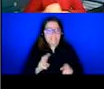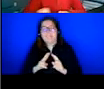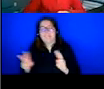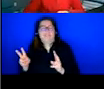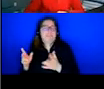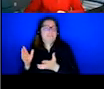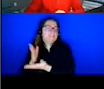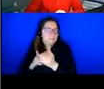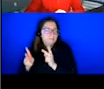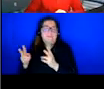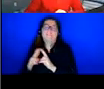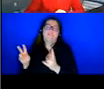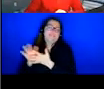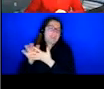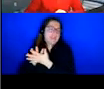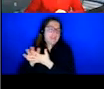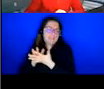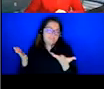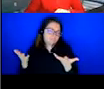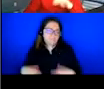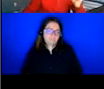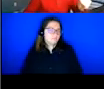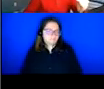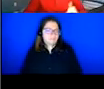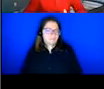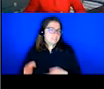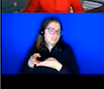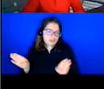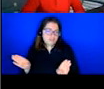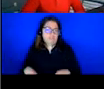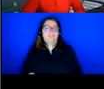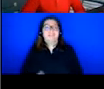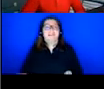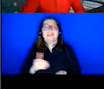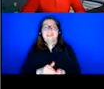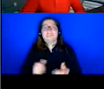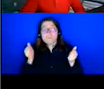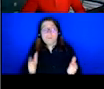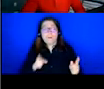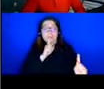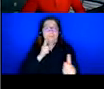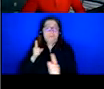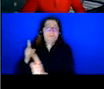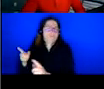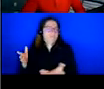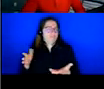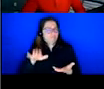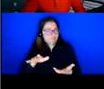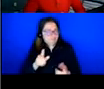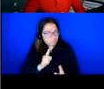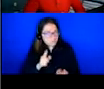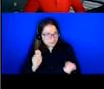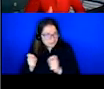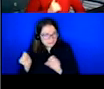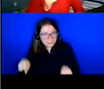about how to do that. And also in all of the goals is just a reminder, goals can change or not be accomplished, and